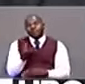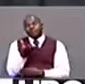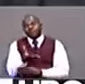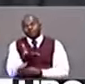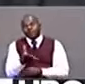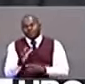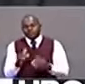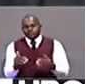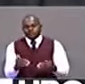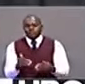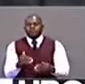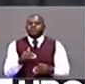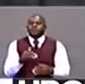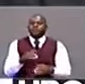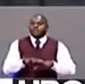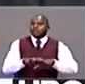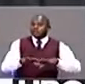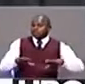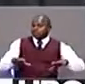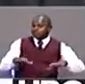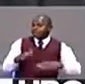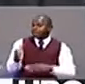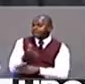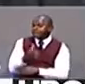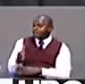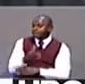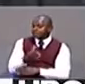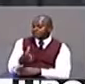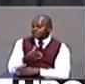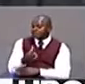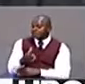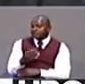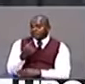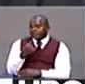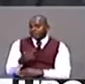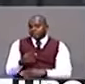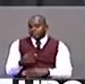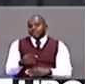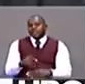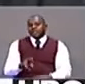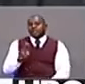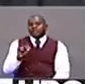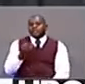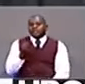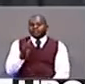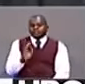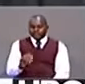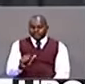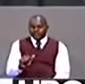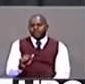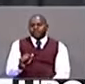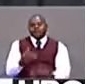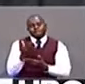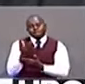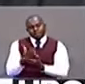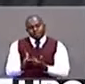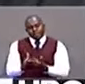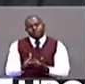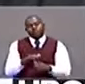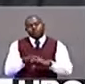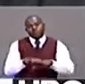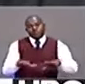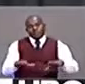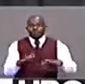are owning the land, although the minister is saying that it's the land of National Forest Authority. Part of it might